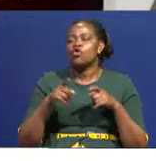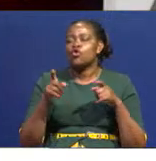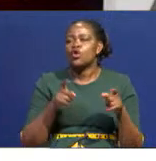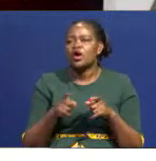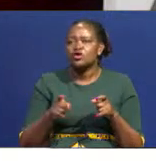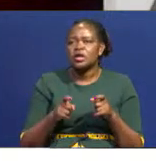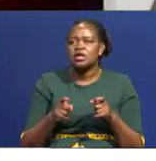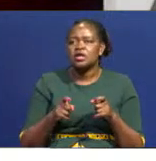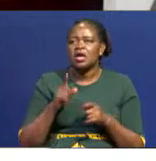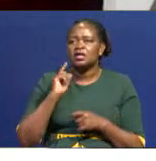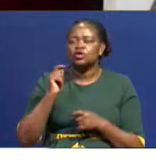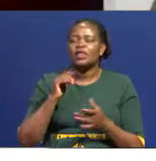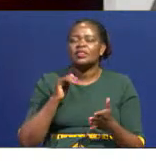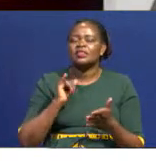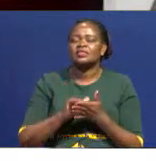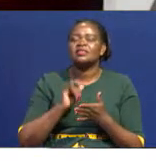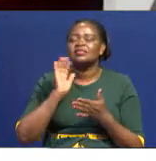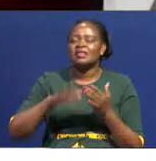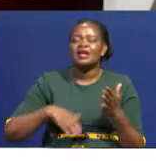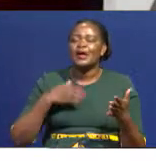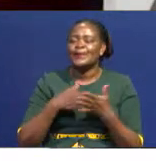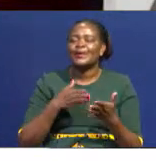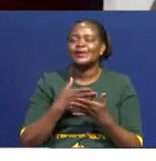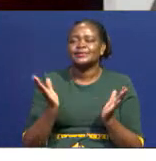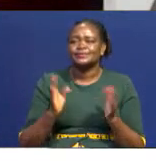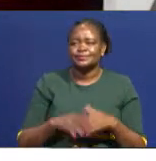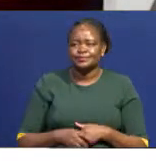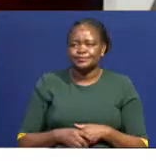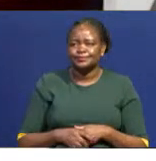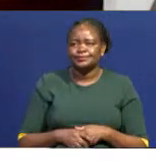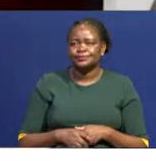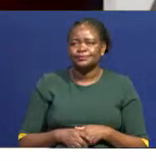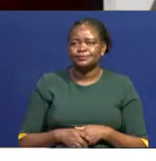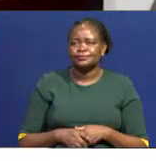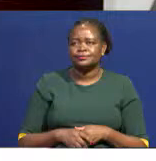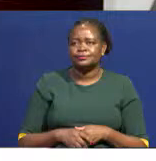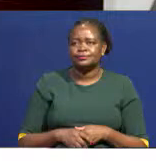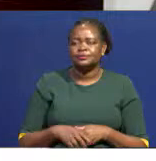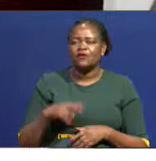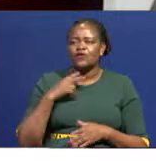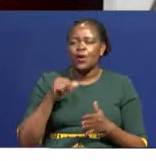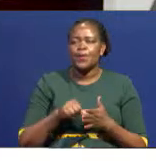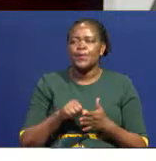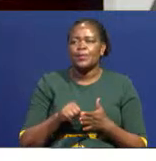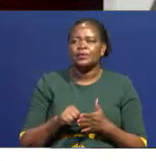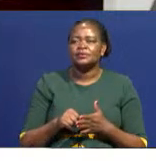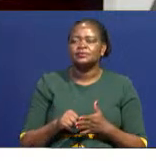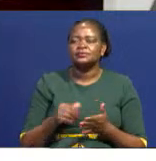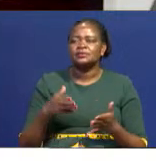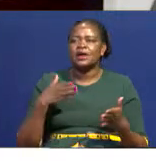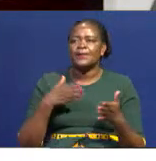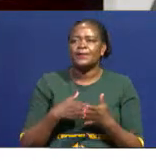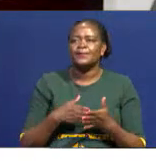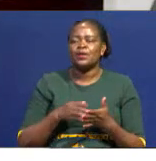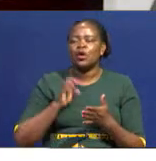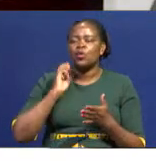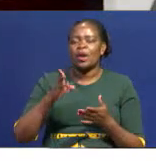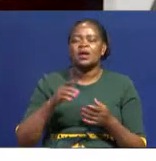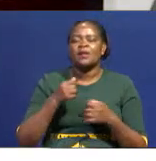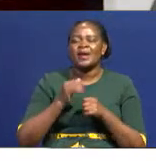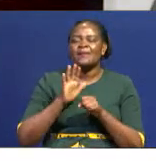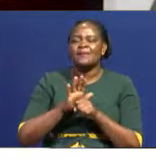instead of banning it. Appearing before the National Assembly Petitions Committee, Owalo said that banning TikTok will deny millions of